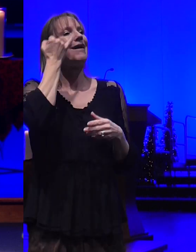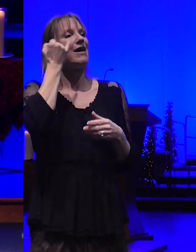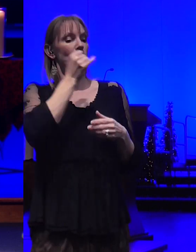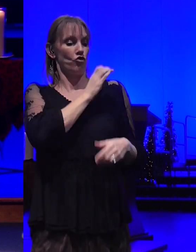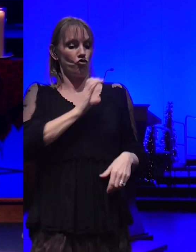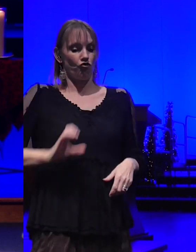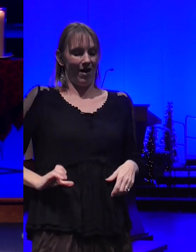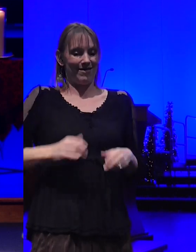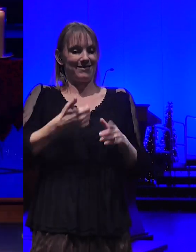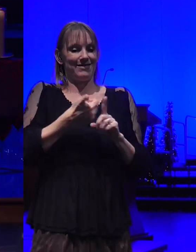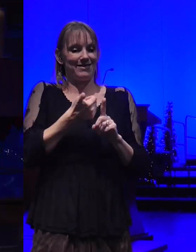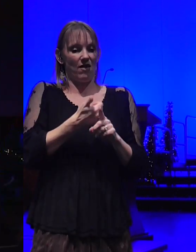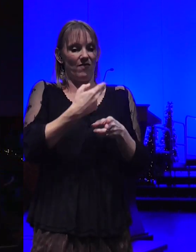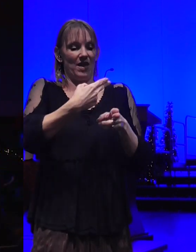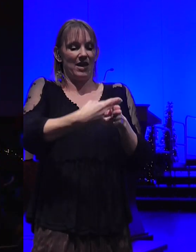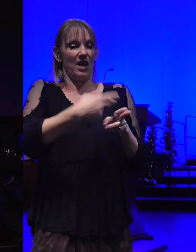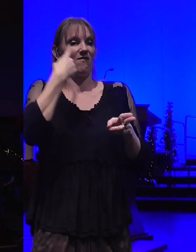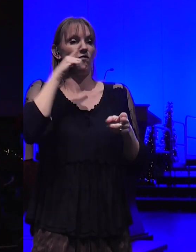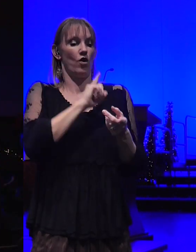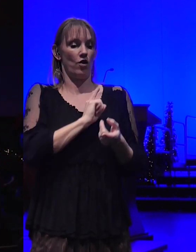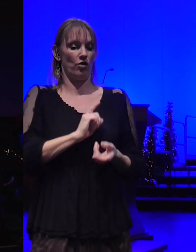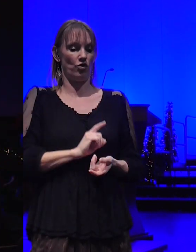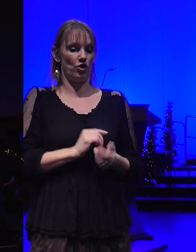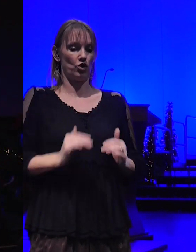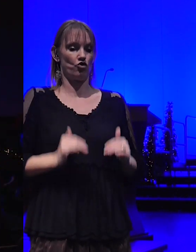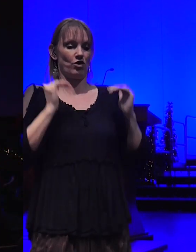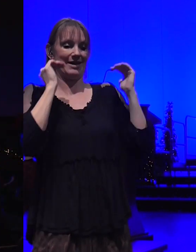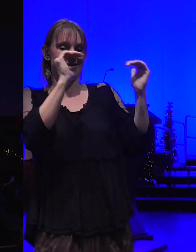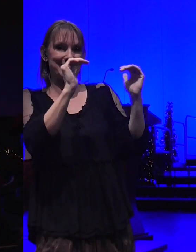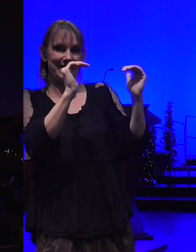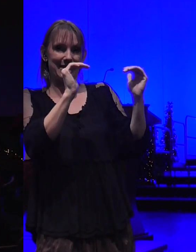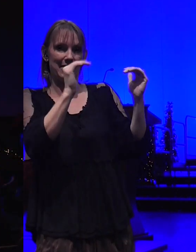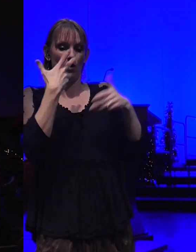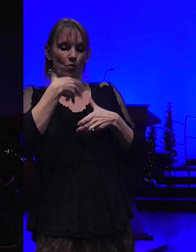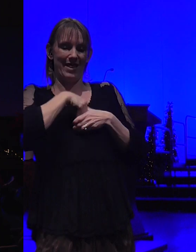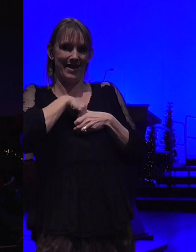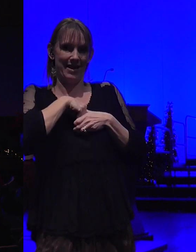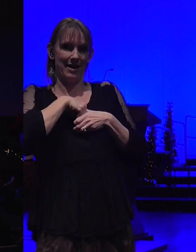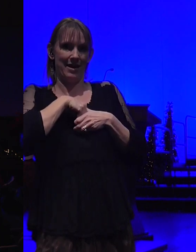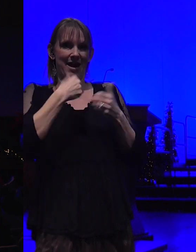the transcendent within of everything in the universe?